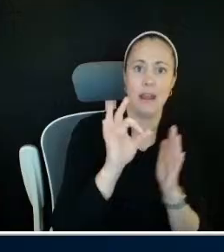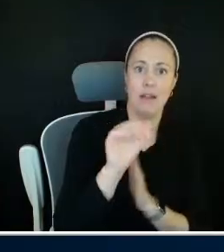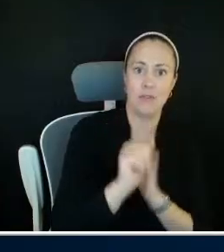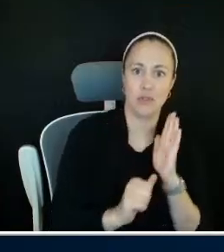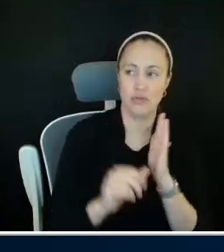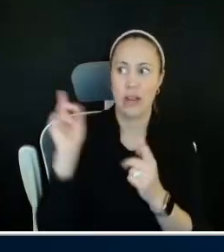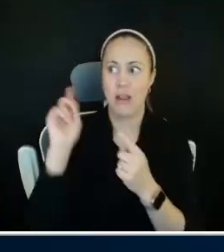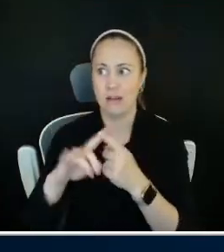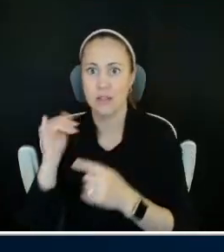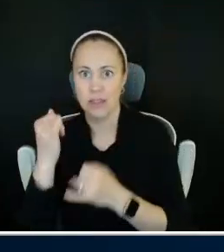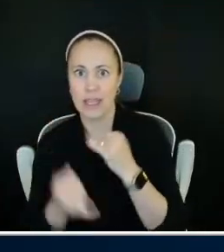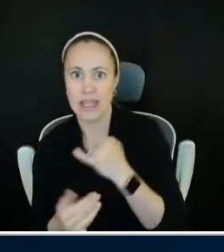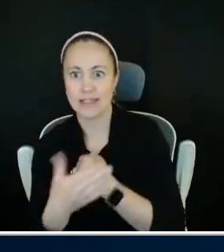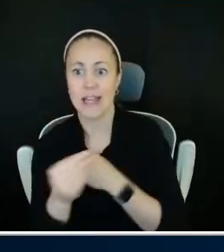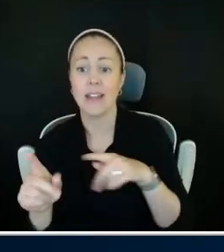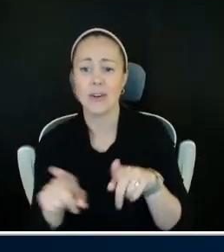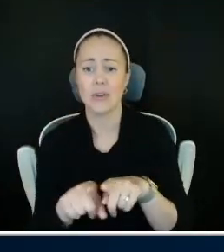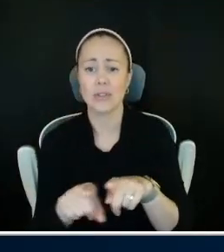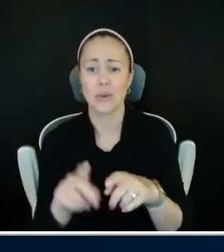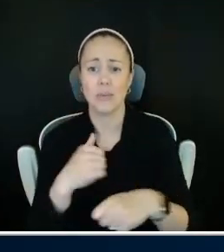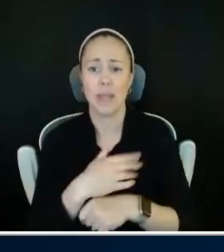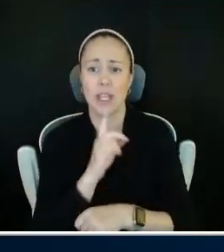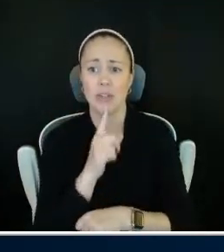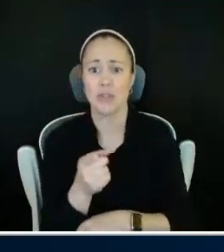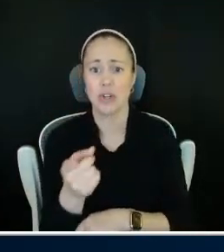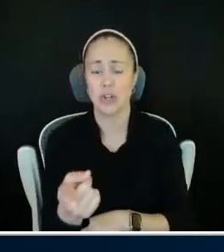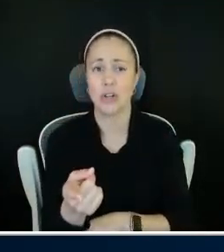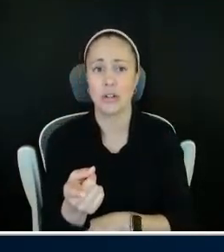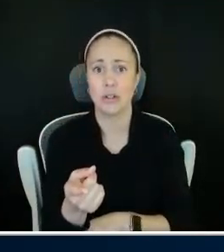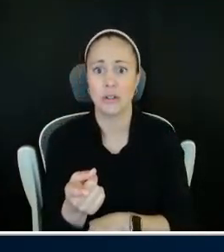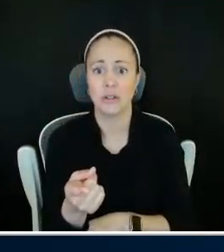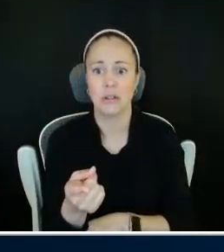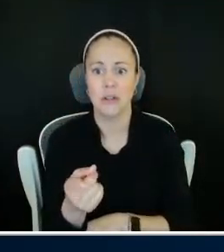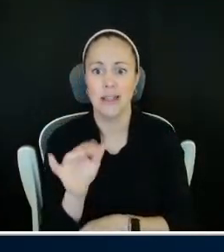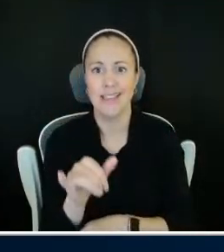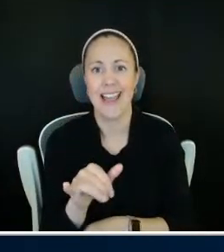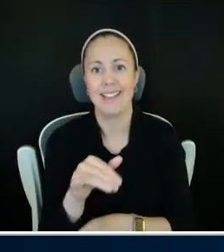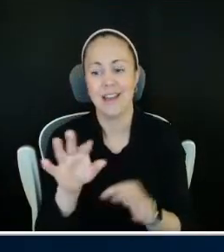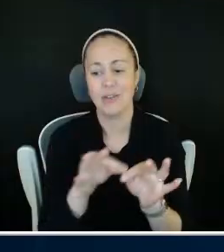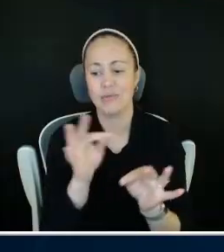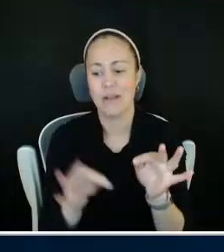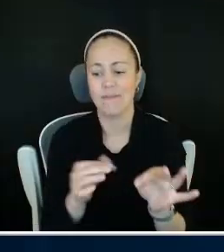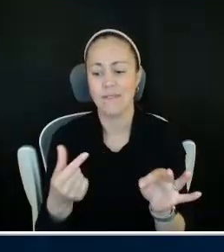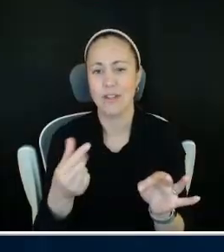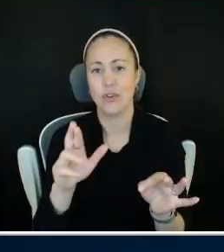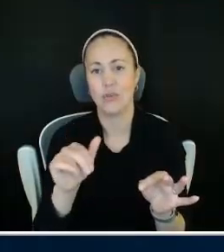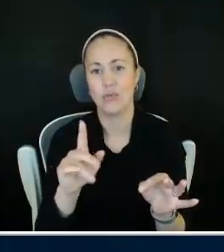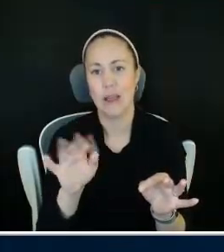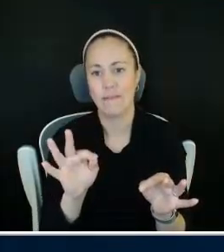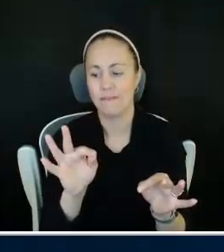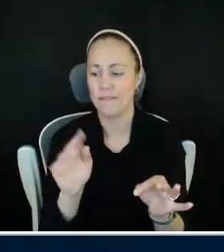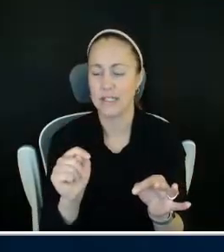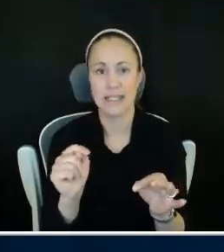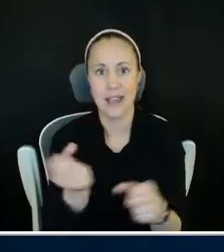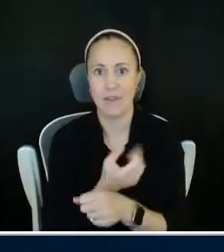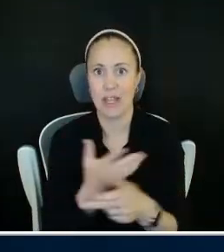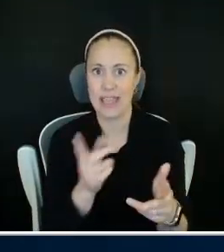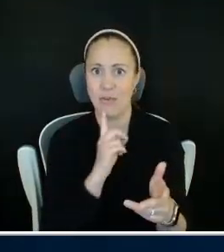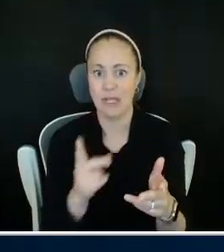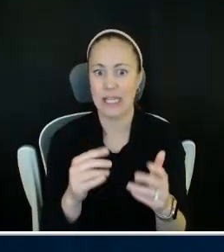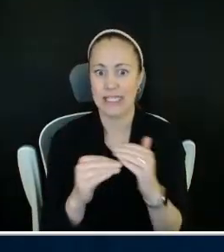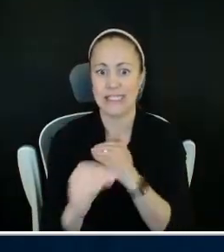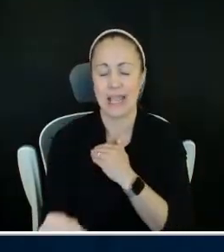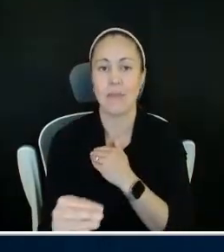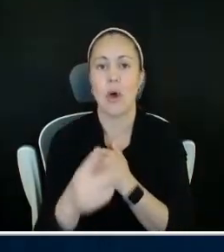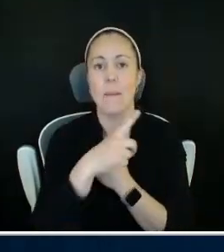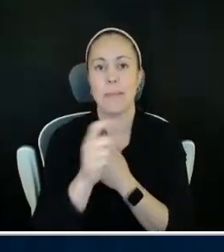end. And then also making sure that the graft is stable, being able to, because I'm drilling tunnels and putting the